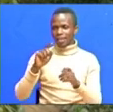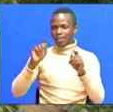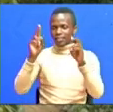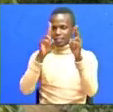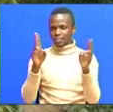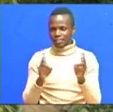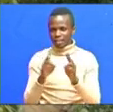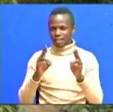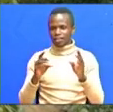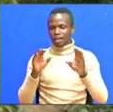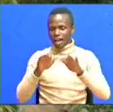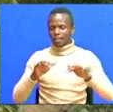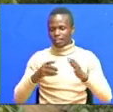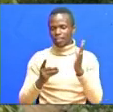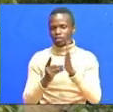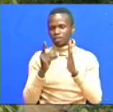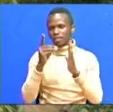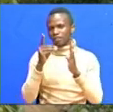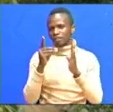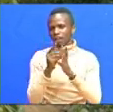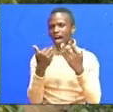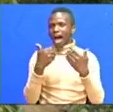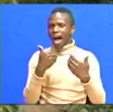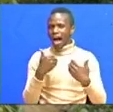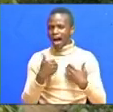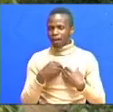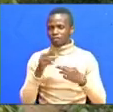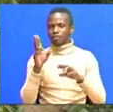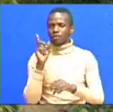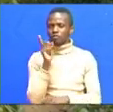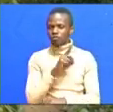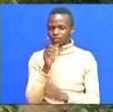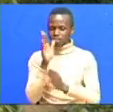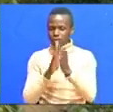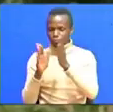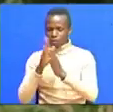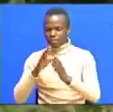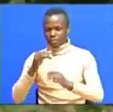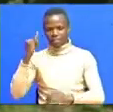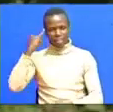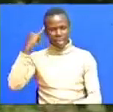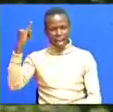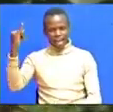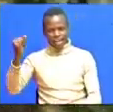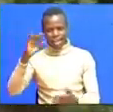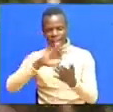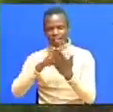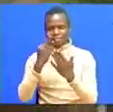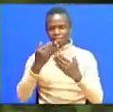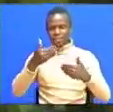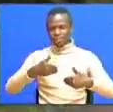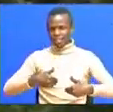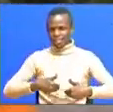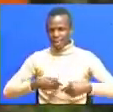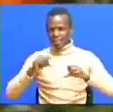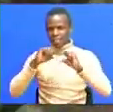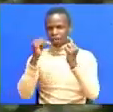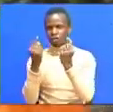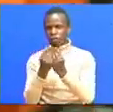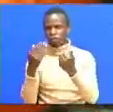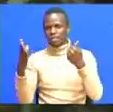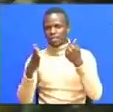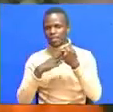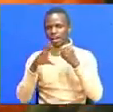Agriculture Development, IFAD, has already been implementing this idea by funding young herbs in 9